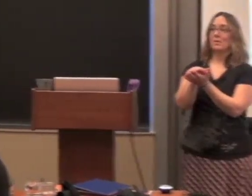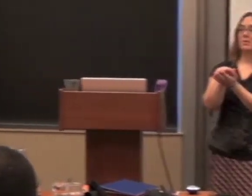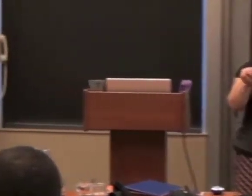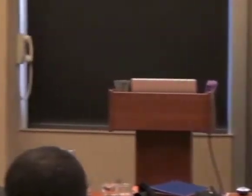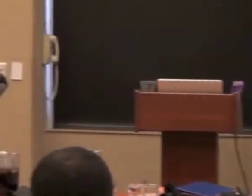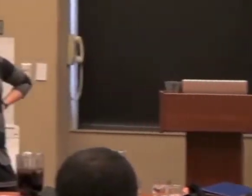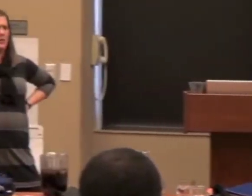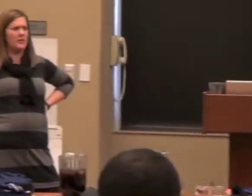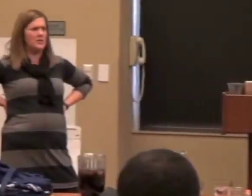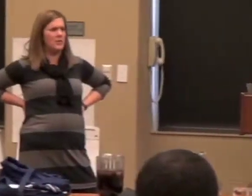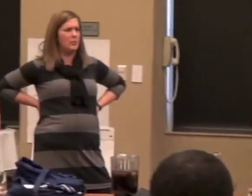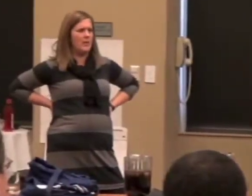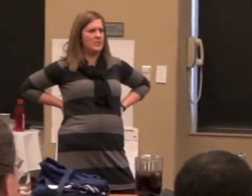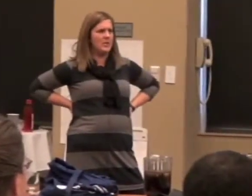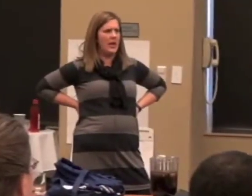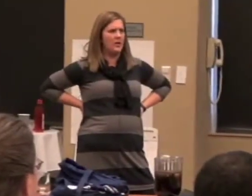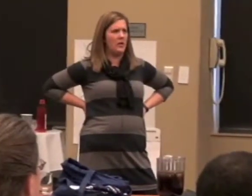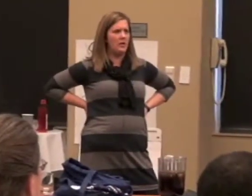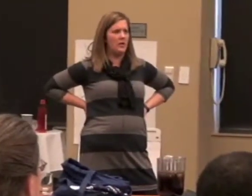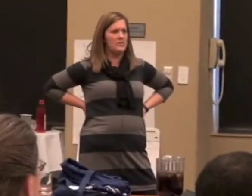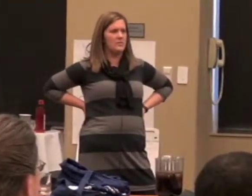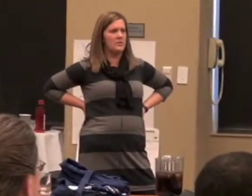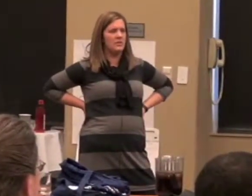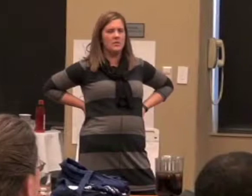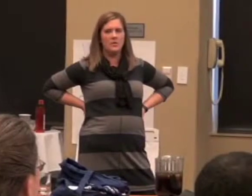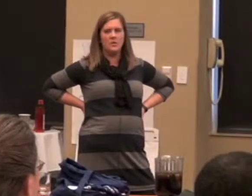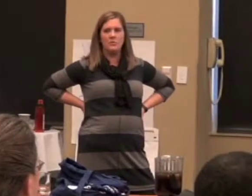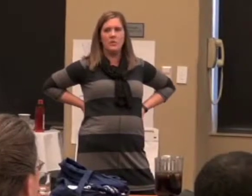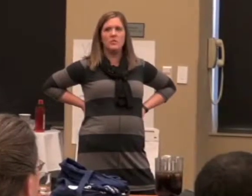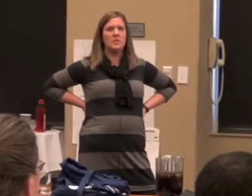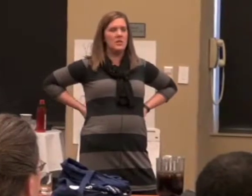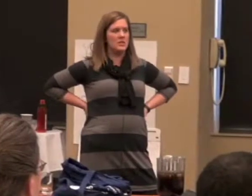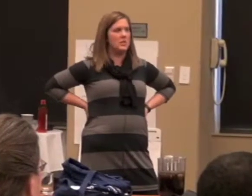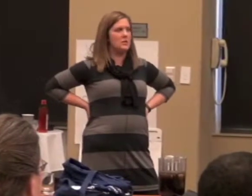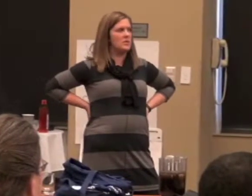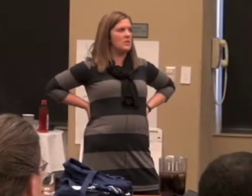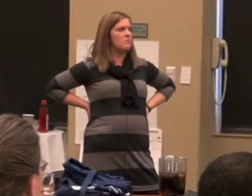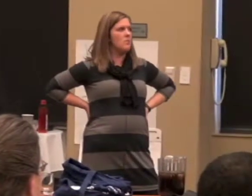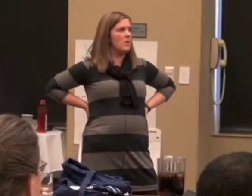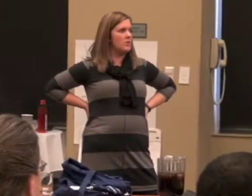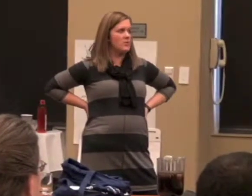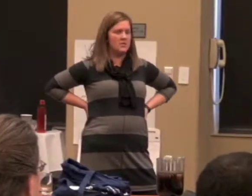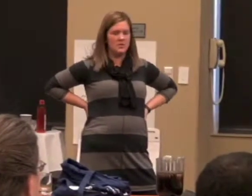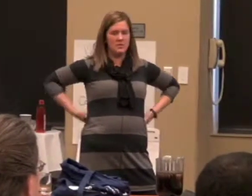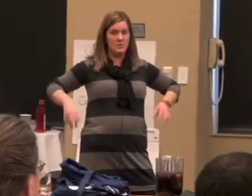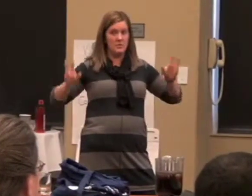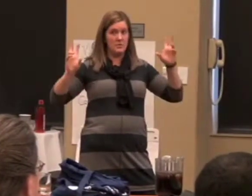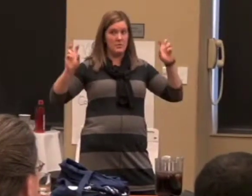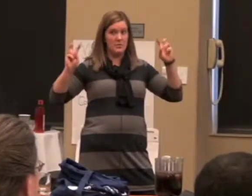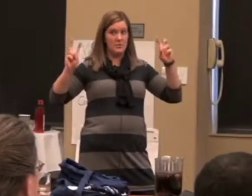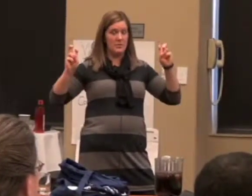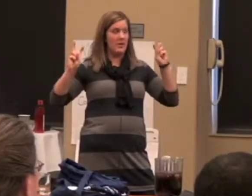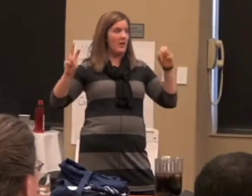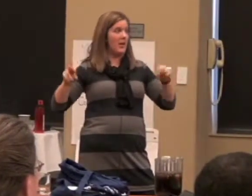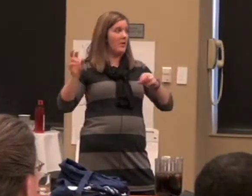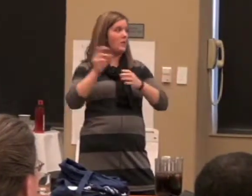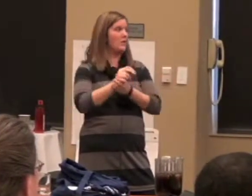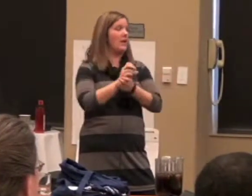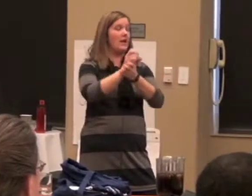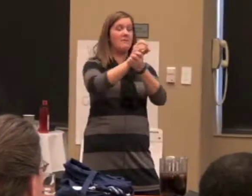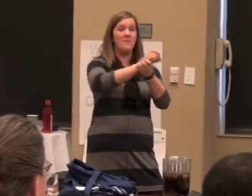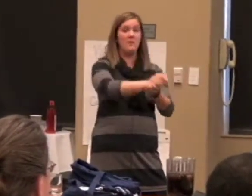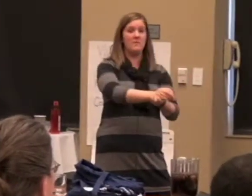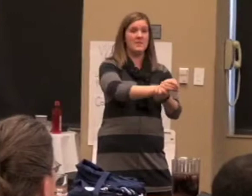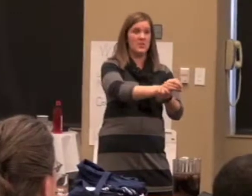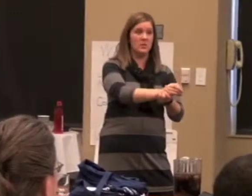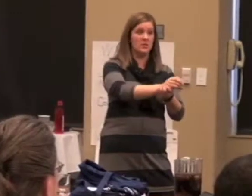hierarchy. Who's familiar with the different prompting hierarchies? Most to least. So what's the most? Hand over